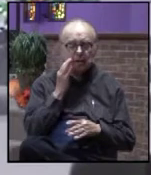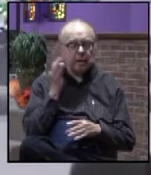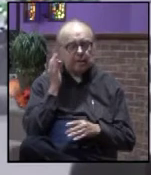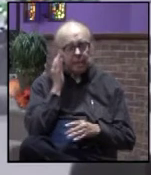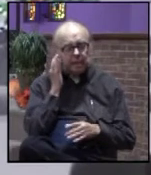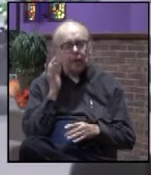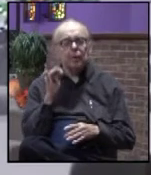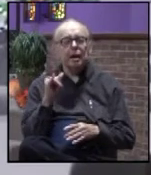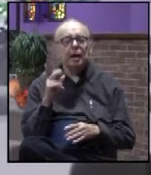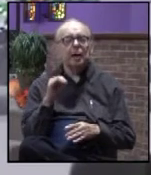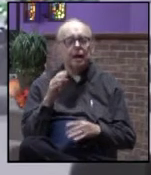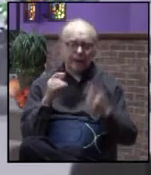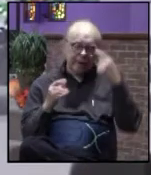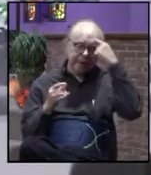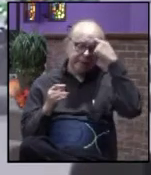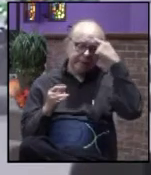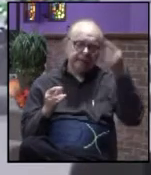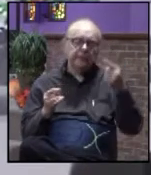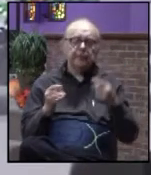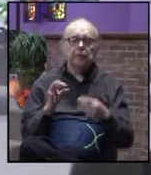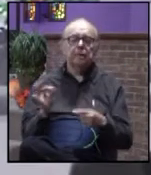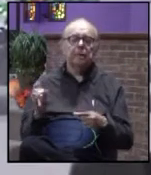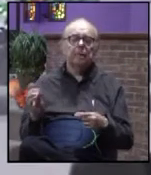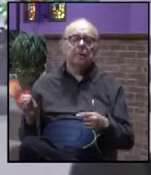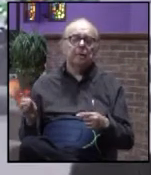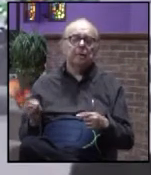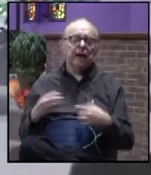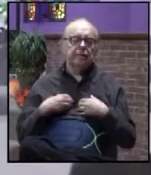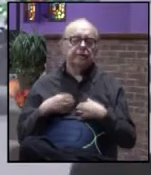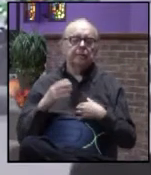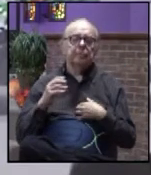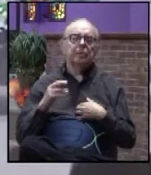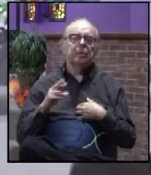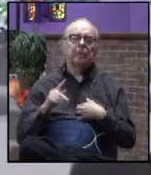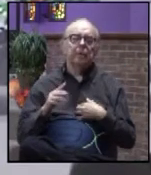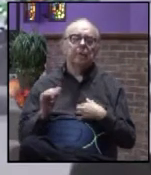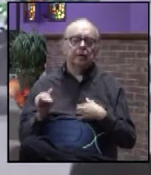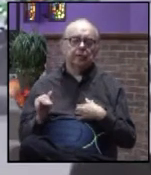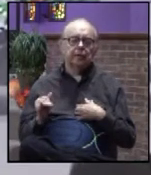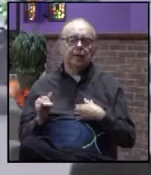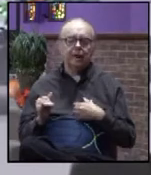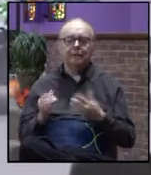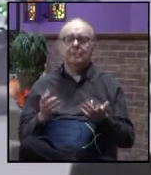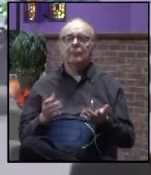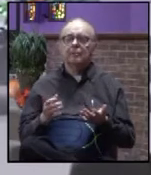curry in it. And I'm not a curry lover. No offense.